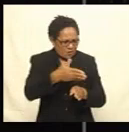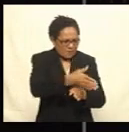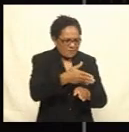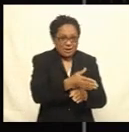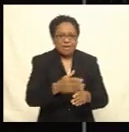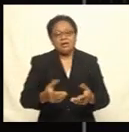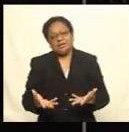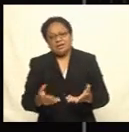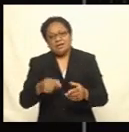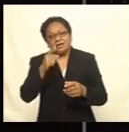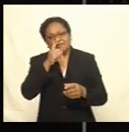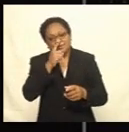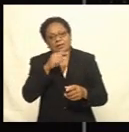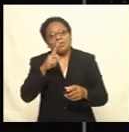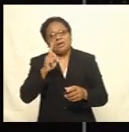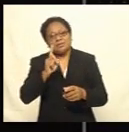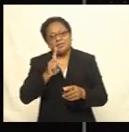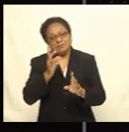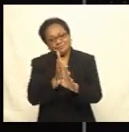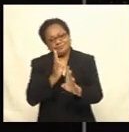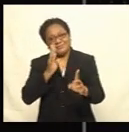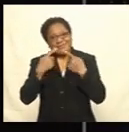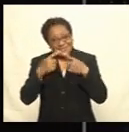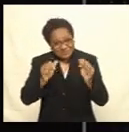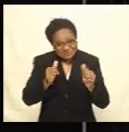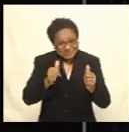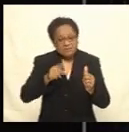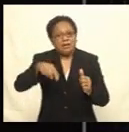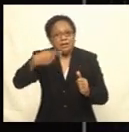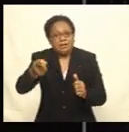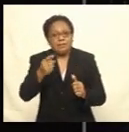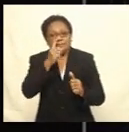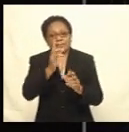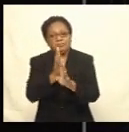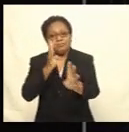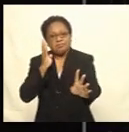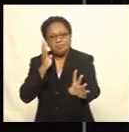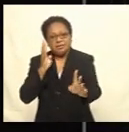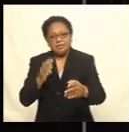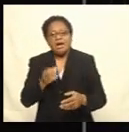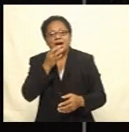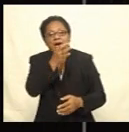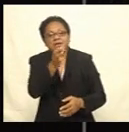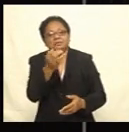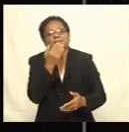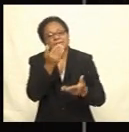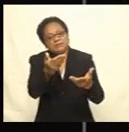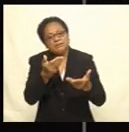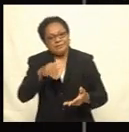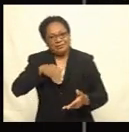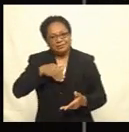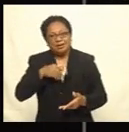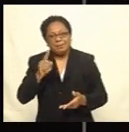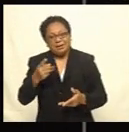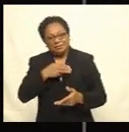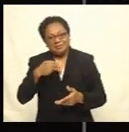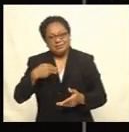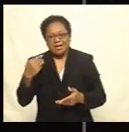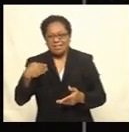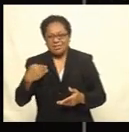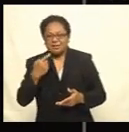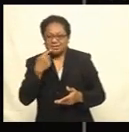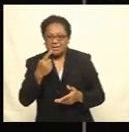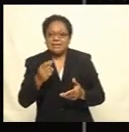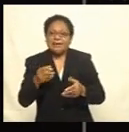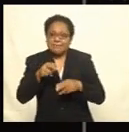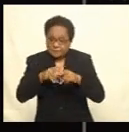ministry headquarters seeking permits. Authorities have made it clear that permits will only be given for funerals and medical emergencies.